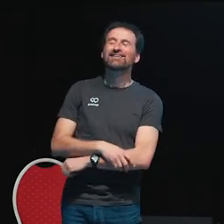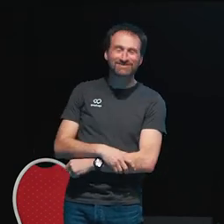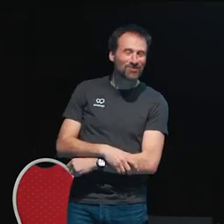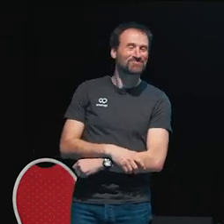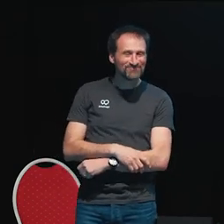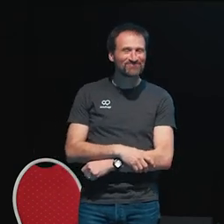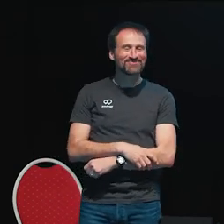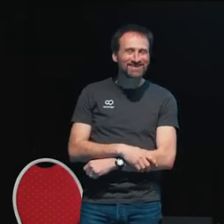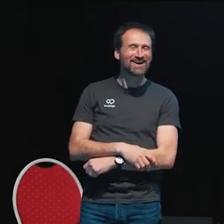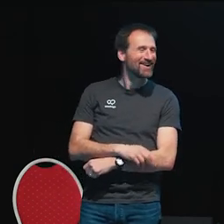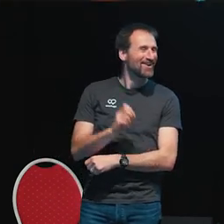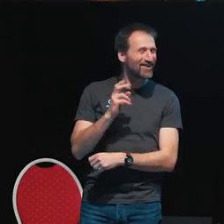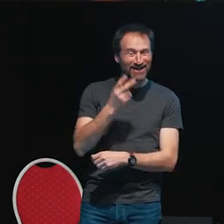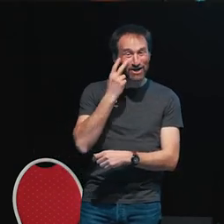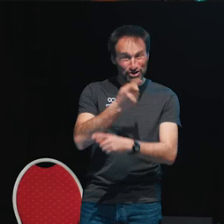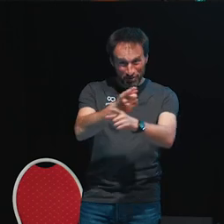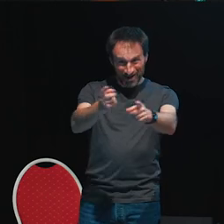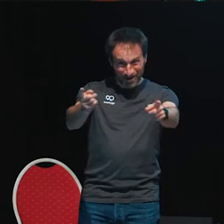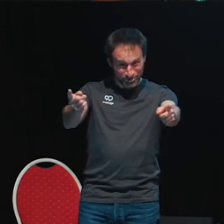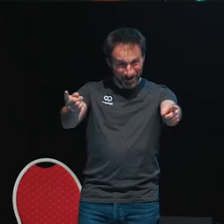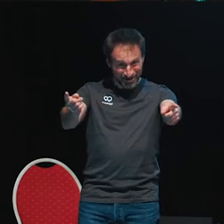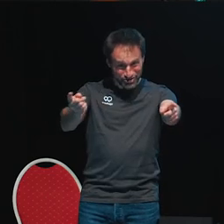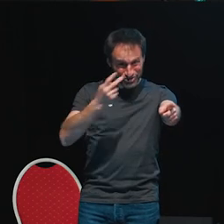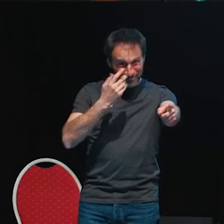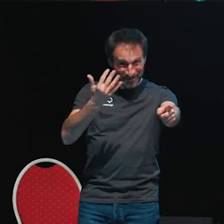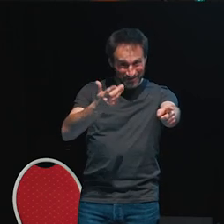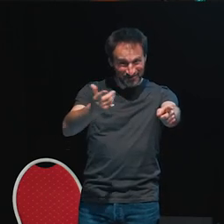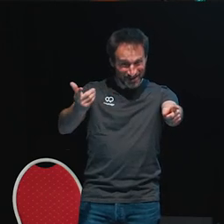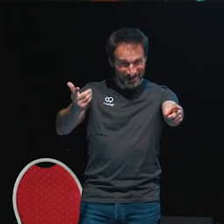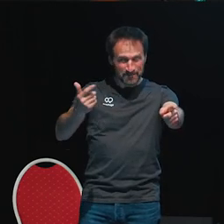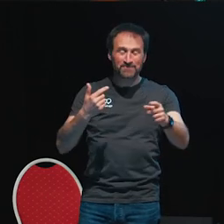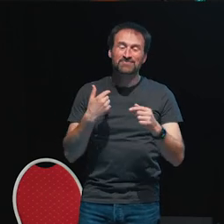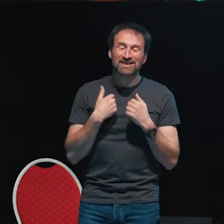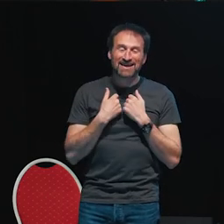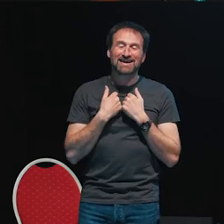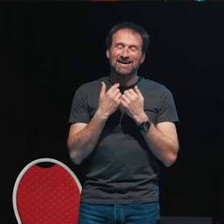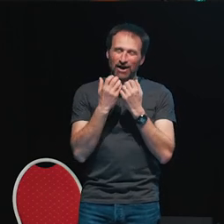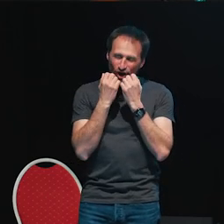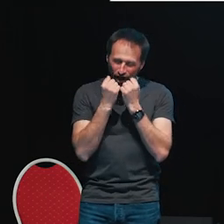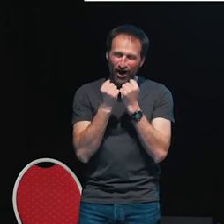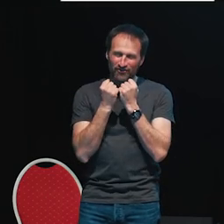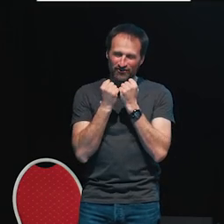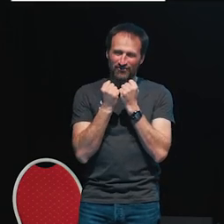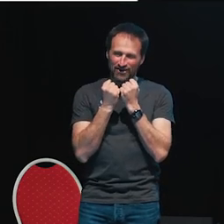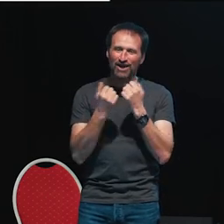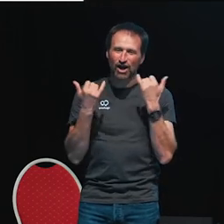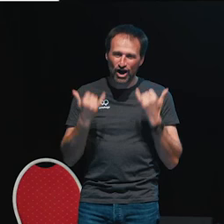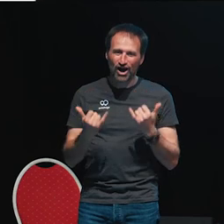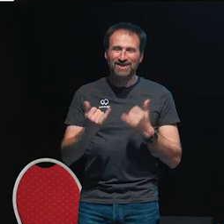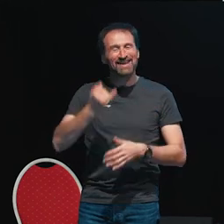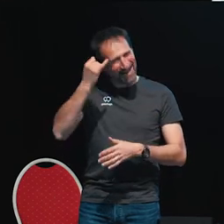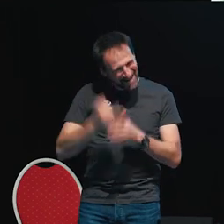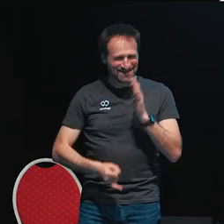Look around. Look around. Well, I hope today is the last time you don't get to raise your hand for